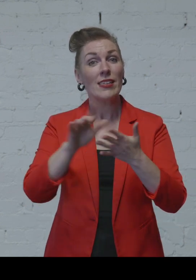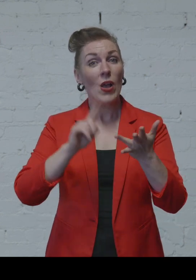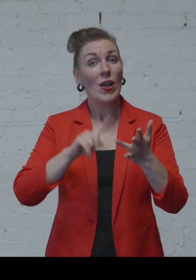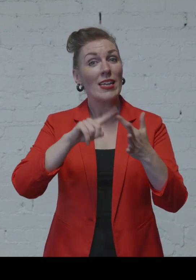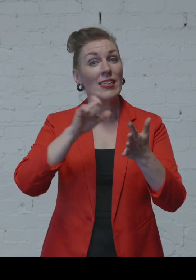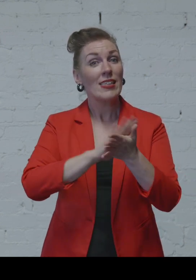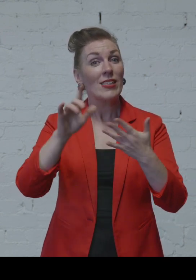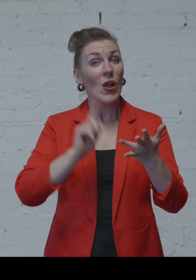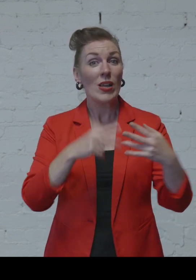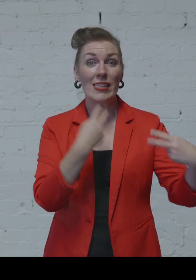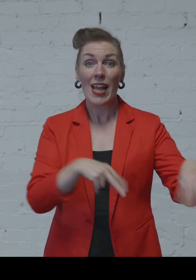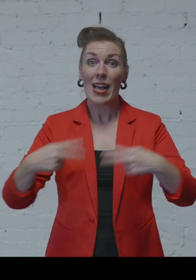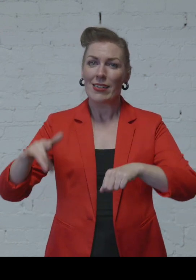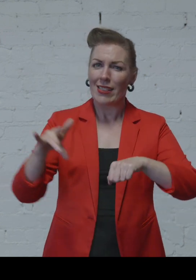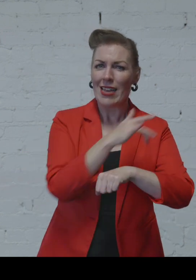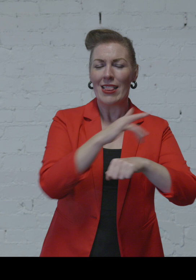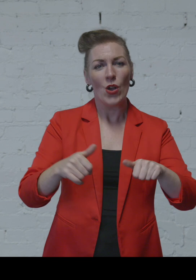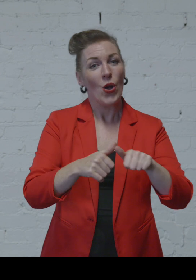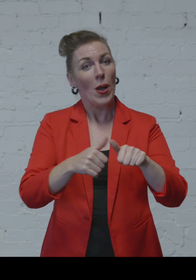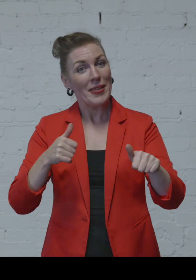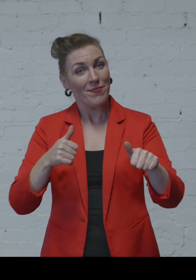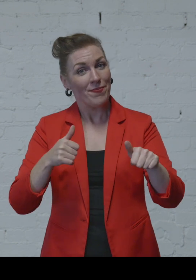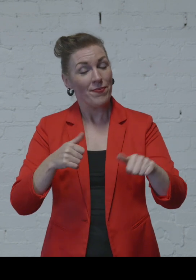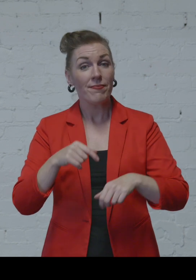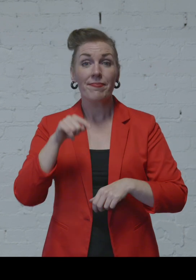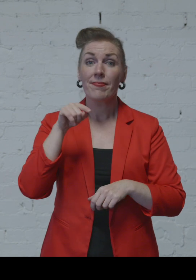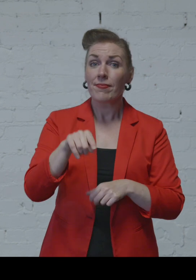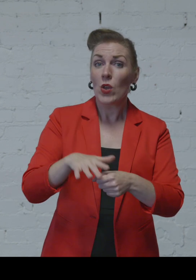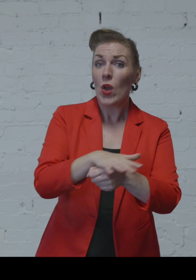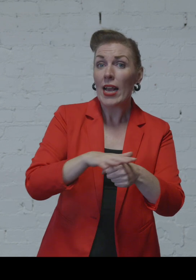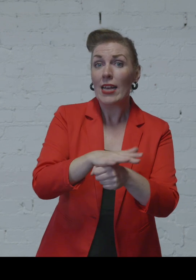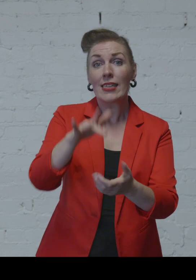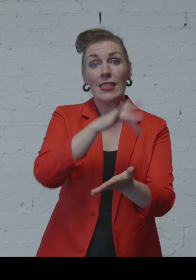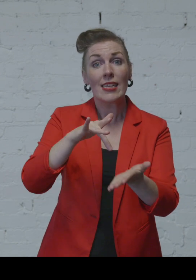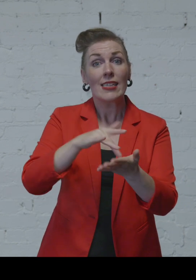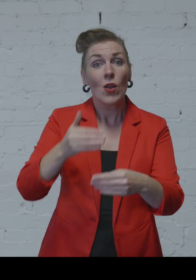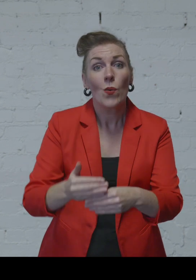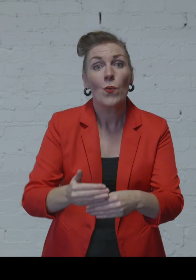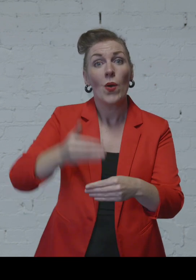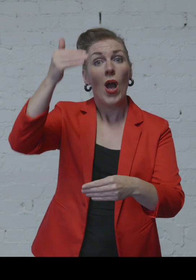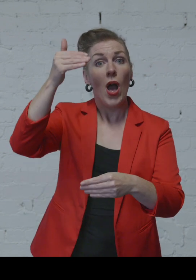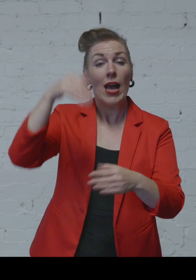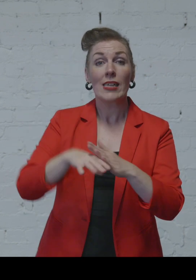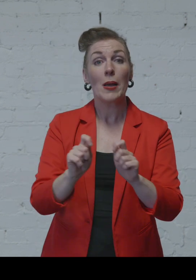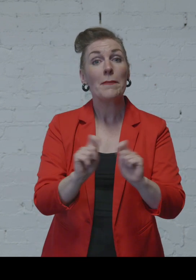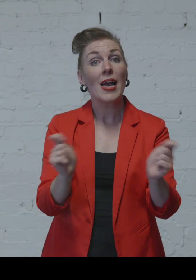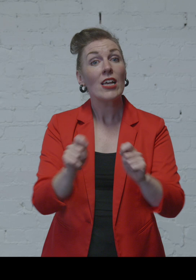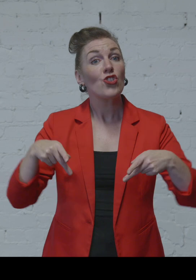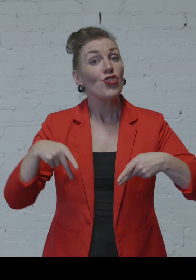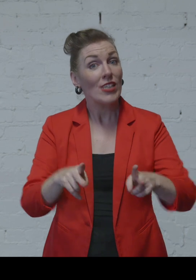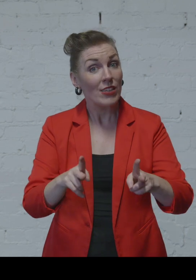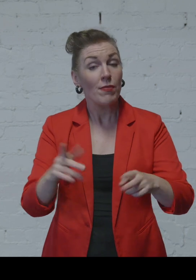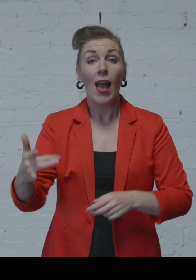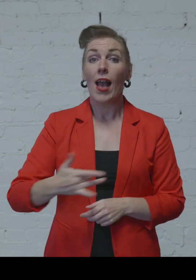Welcome to Echo Echo Dance Theatre Company. The Echo Echo offices, studios and performance space are located on the city walls in